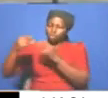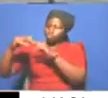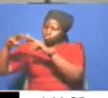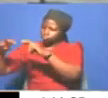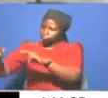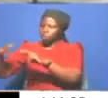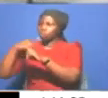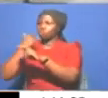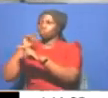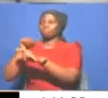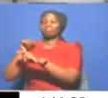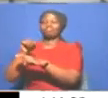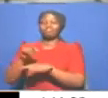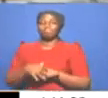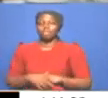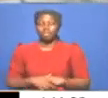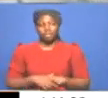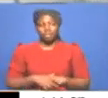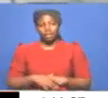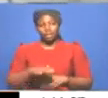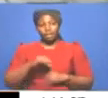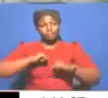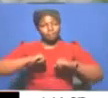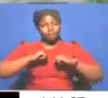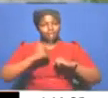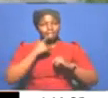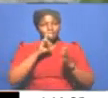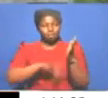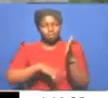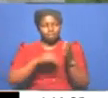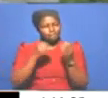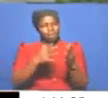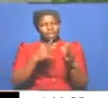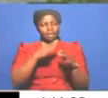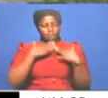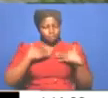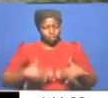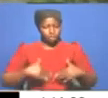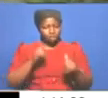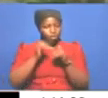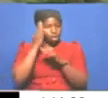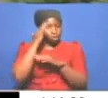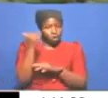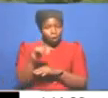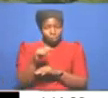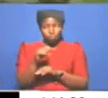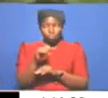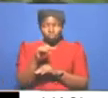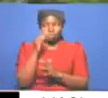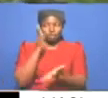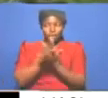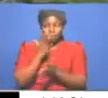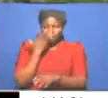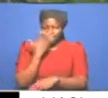Charles Chacha confirmed that several unknown bodies have been recovered from River Yala in the